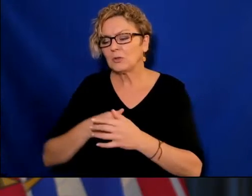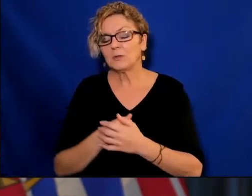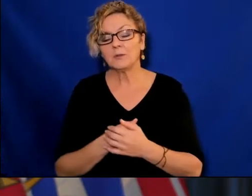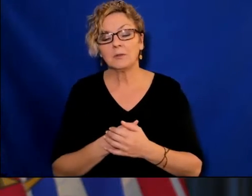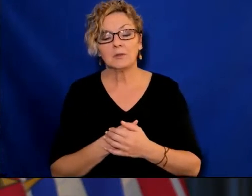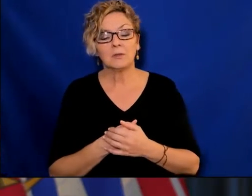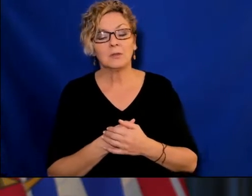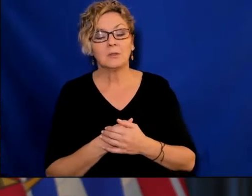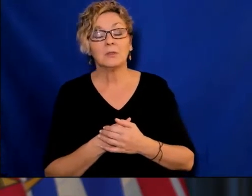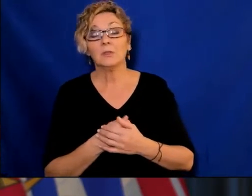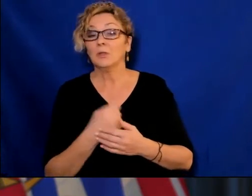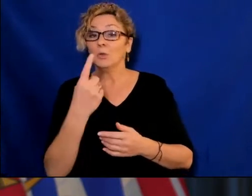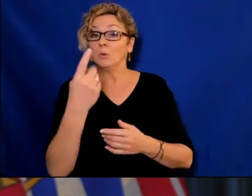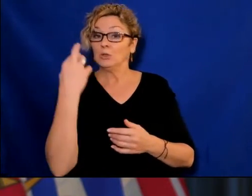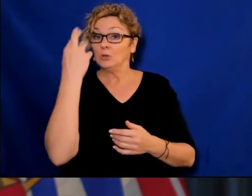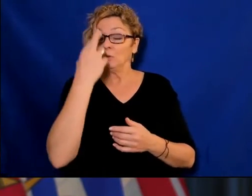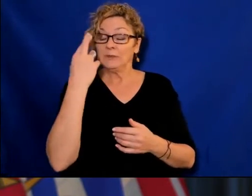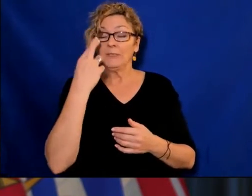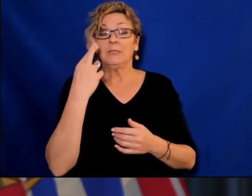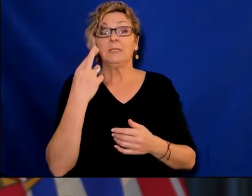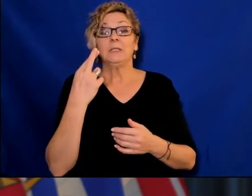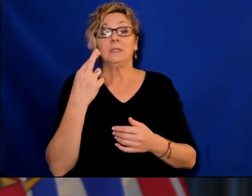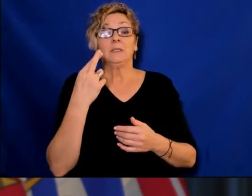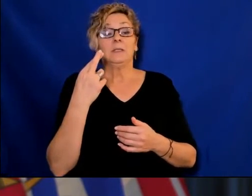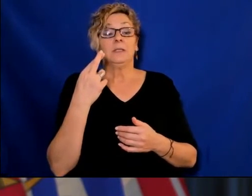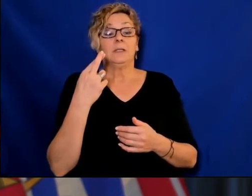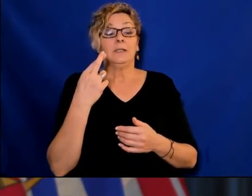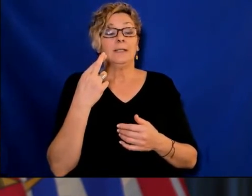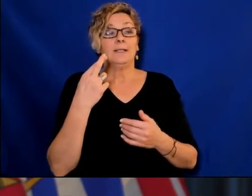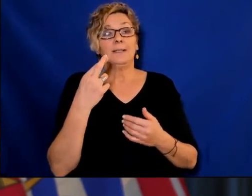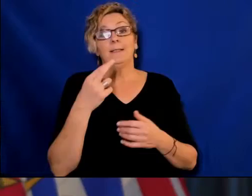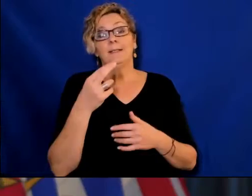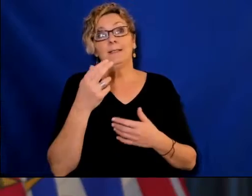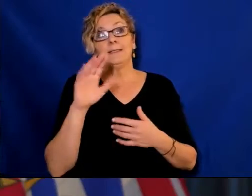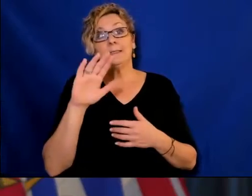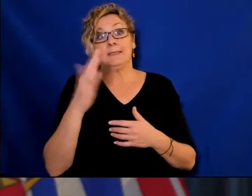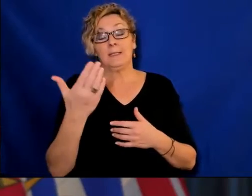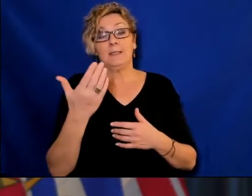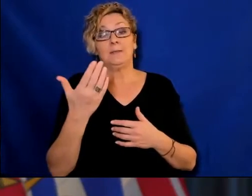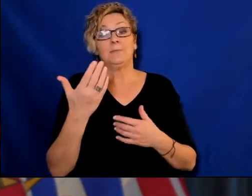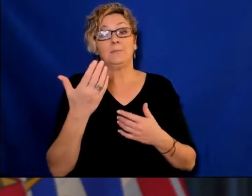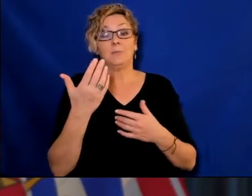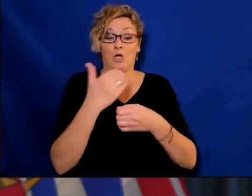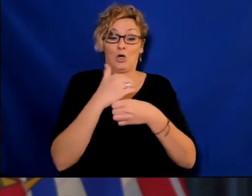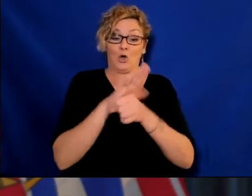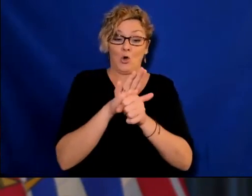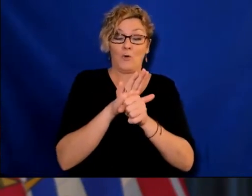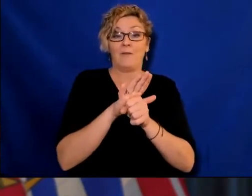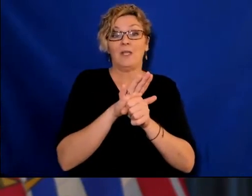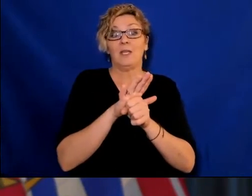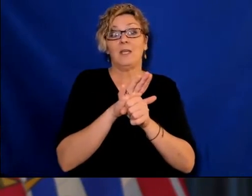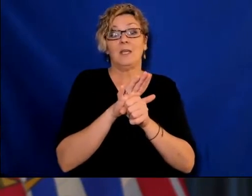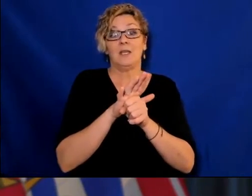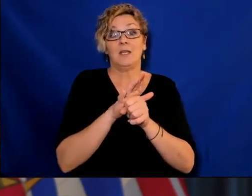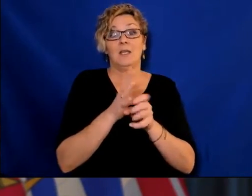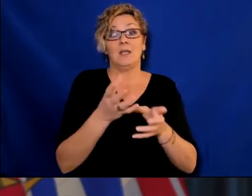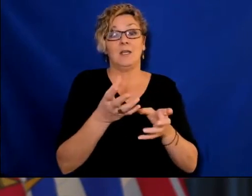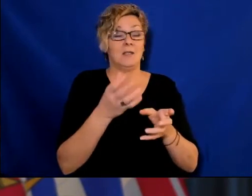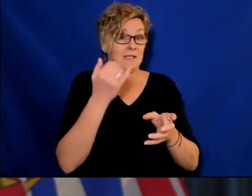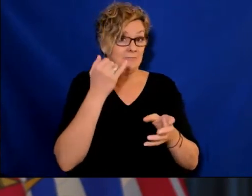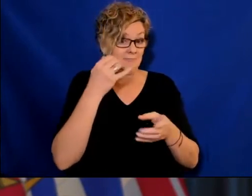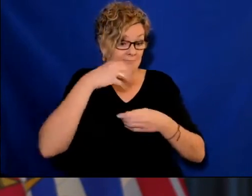in children. So there's not a high yield, as we call it, for temperature checks. Having said that,